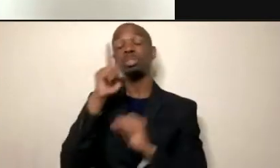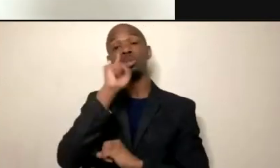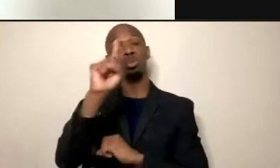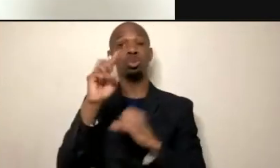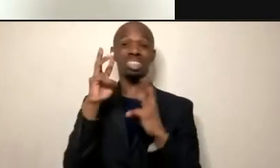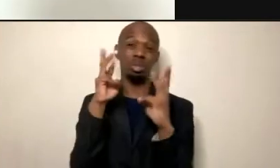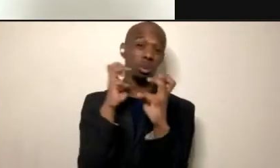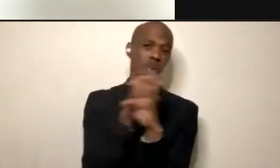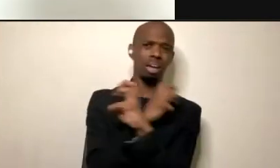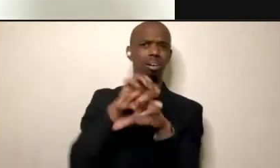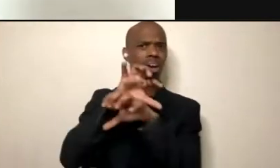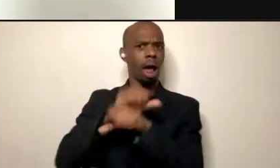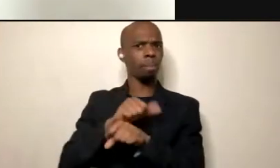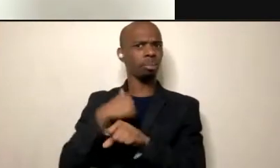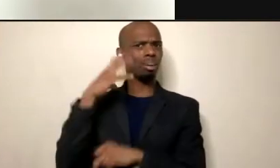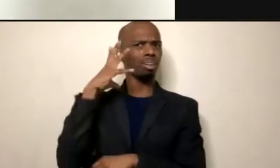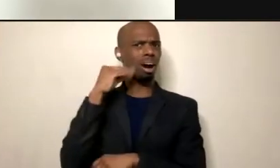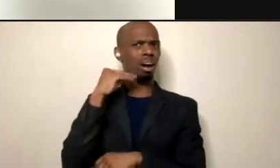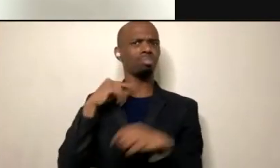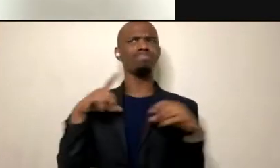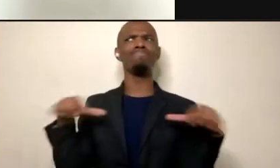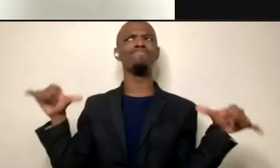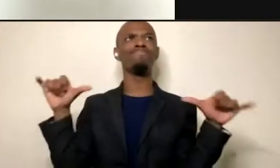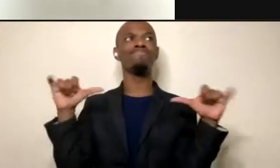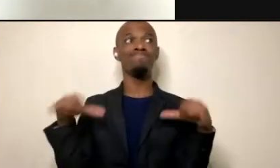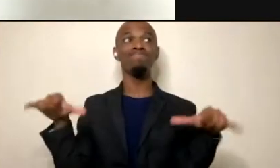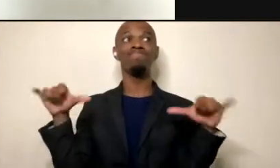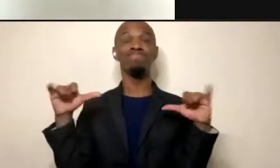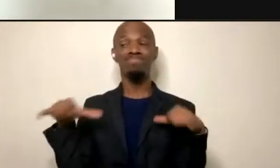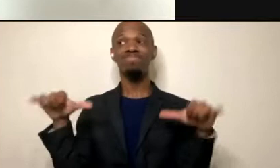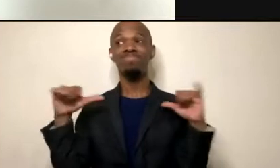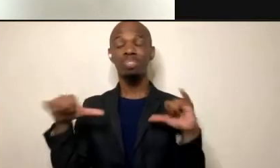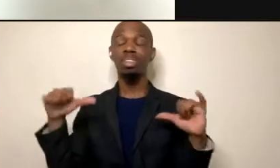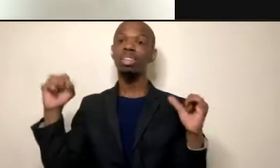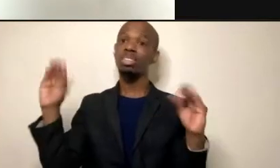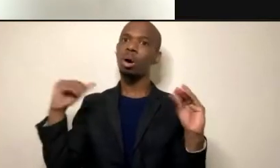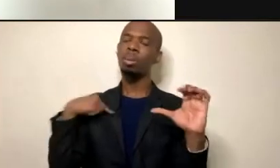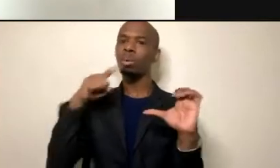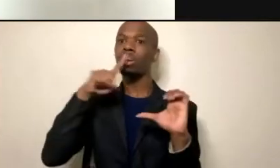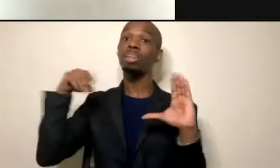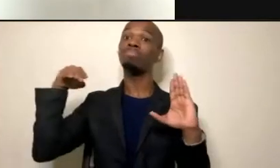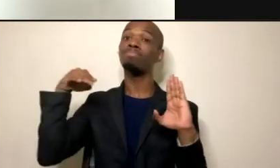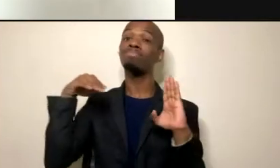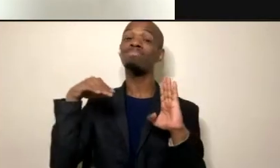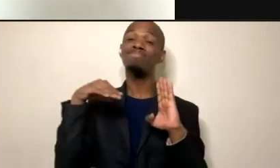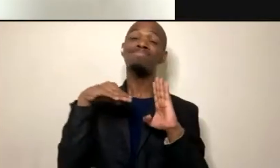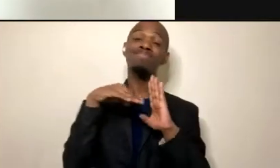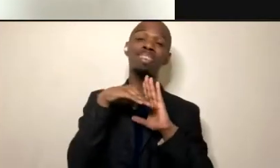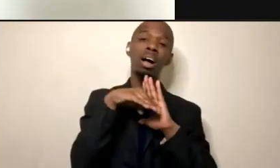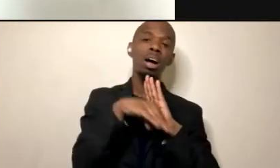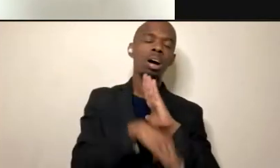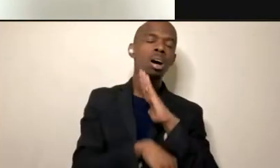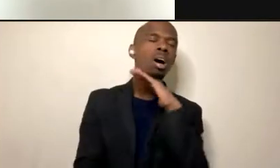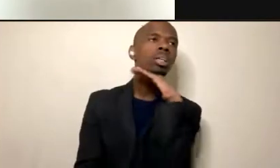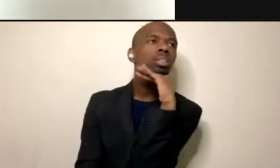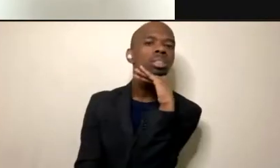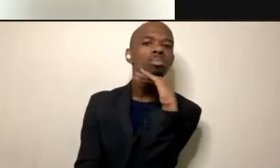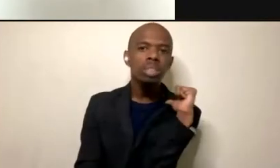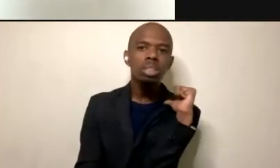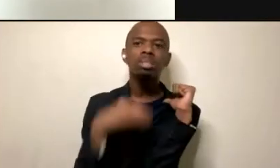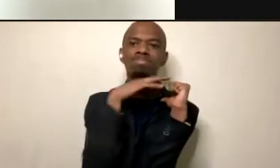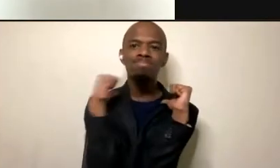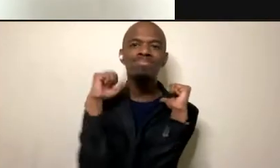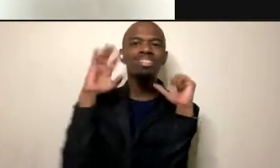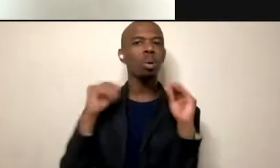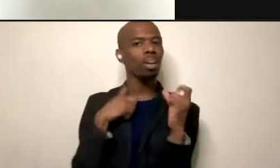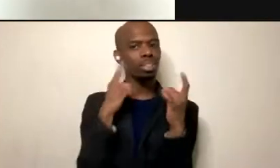And I got pretty low and pretty at the end of my tether. And I was just kind of like, I have to go back to the